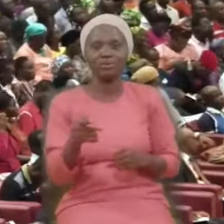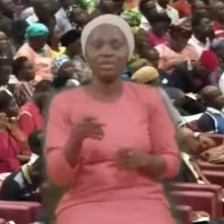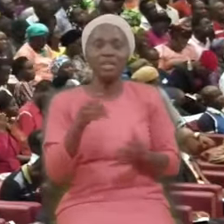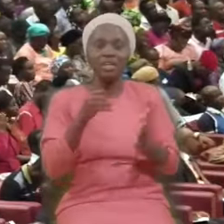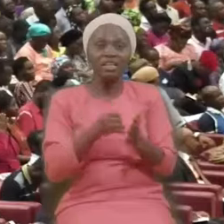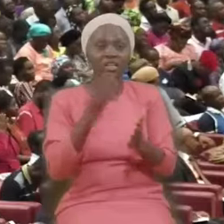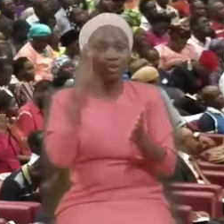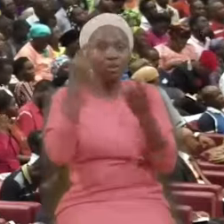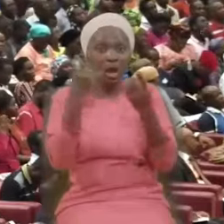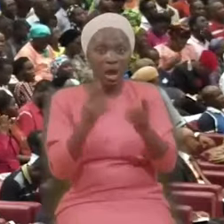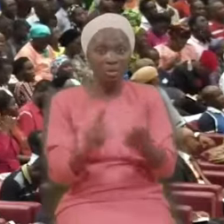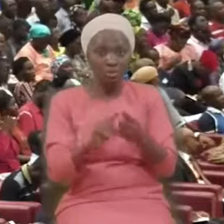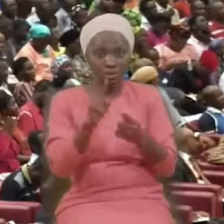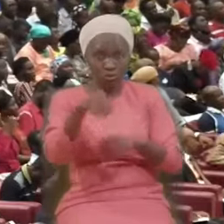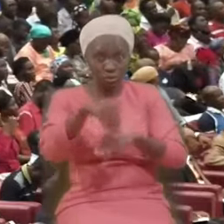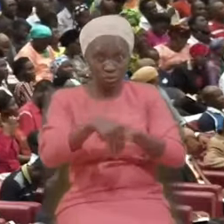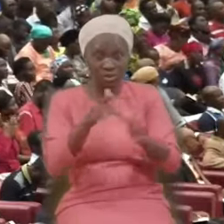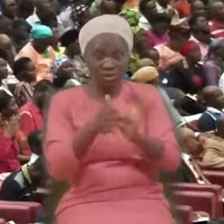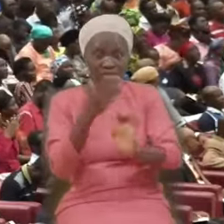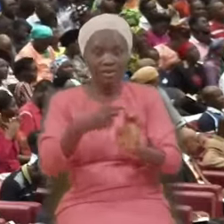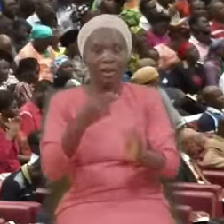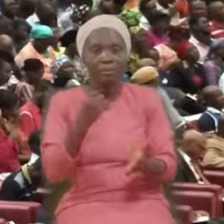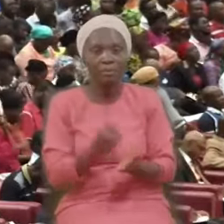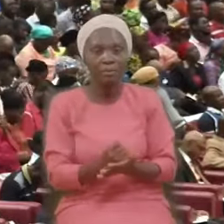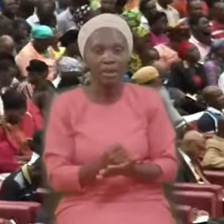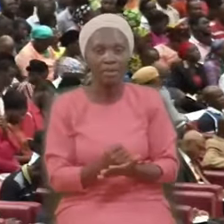I said it's going to happen.